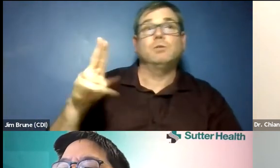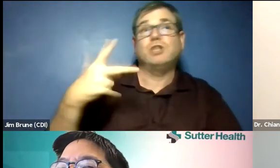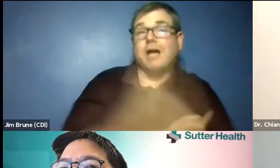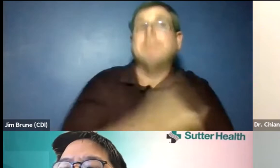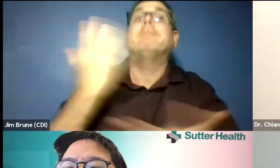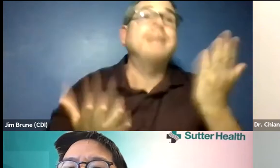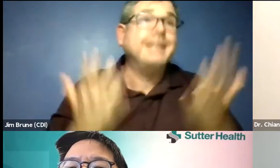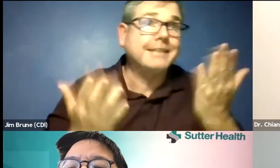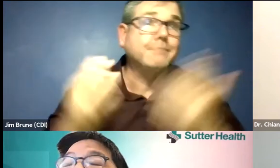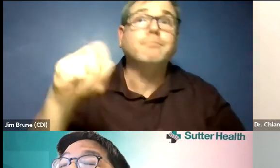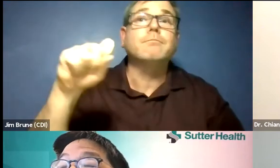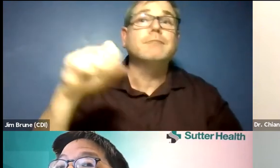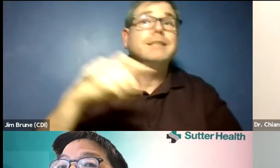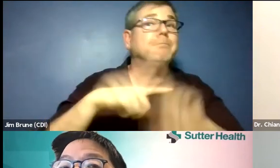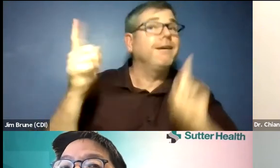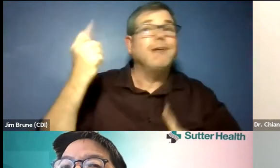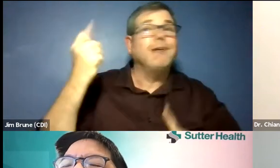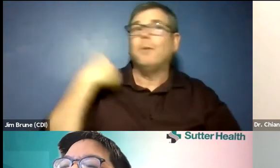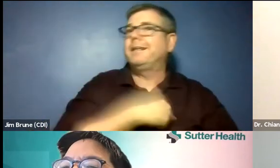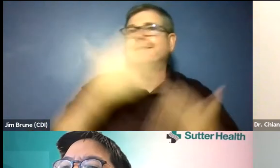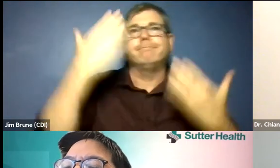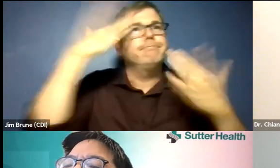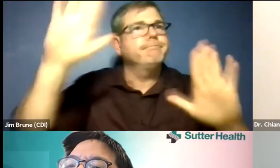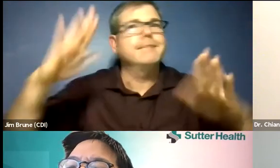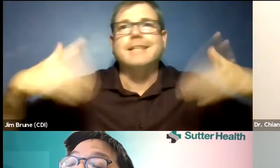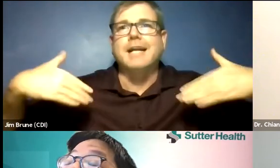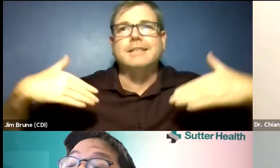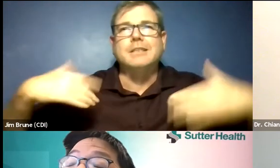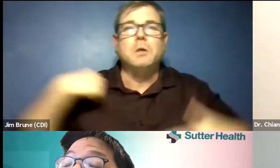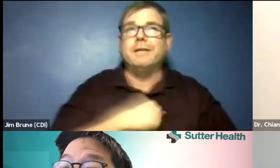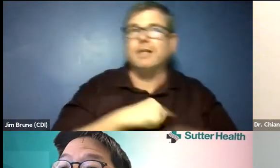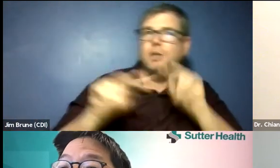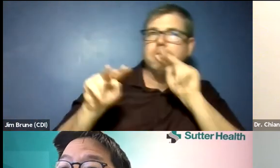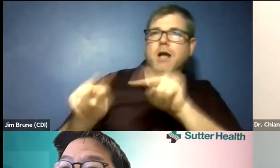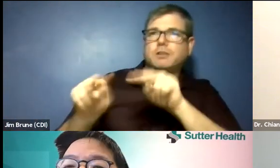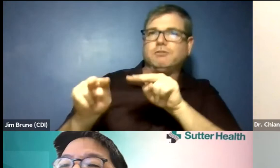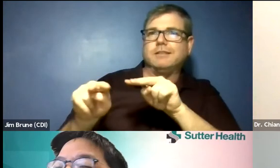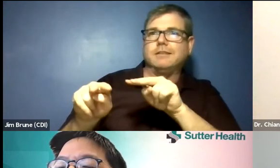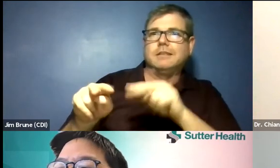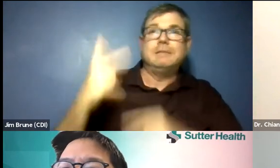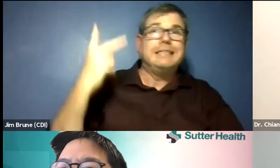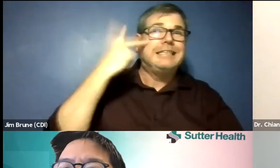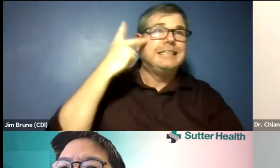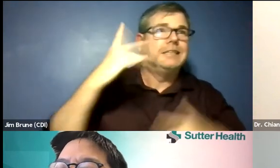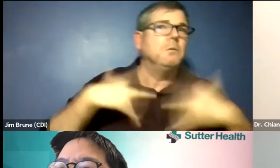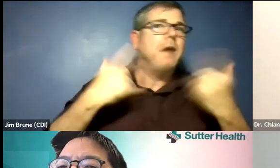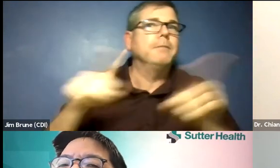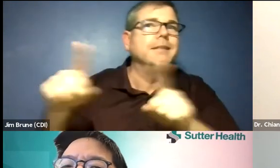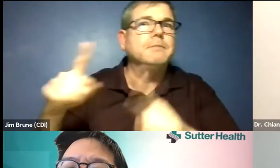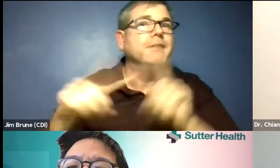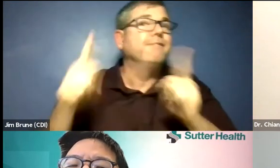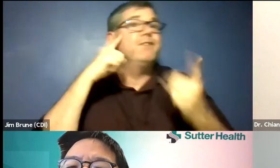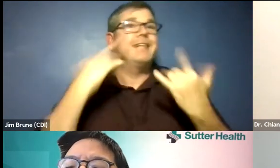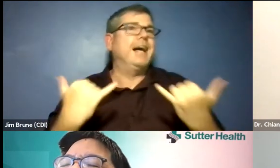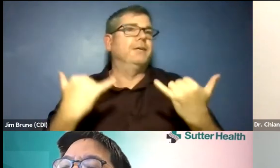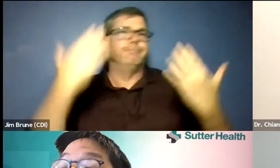medical experts are monitoring to see if that will happen. But for right now, we just don't know yet. The goal right now is encourage